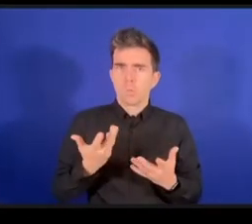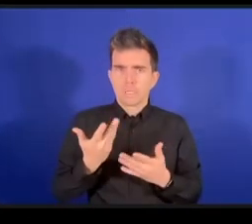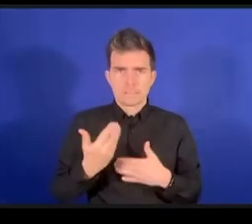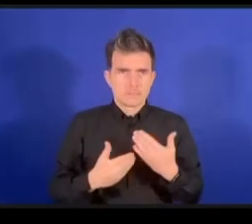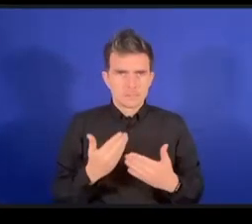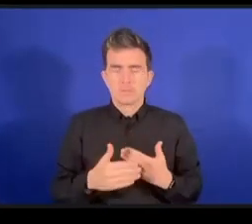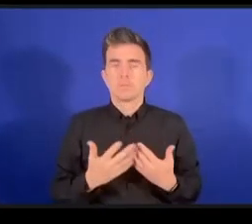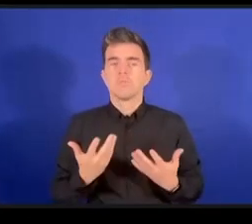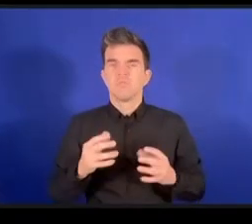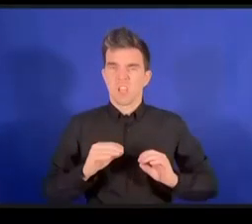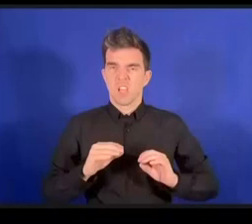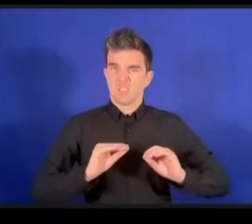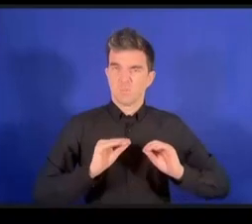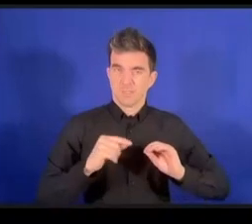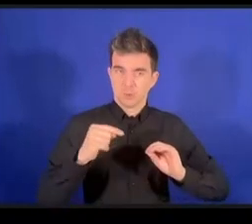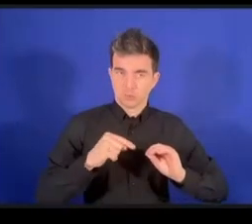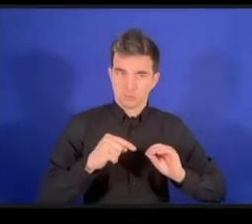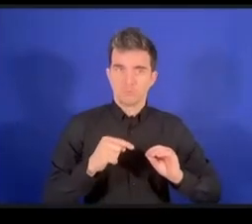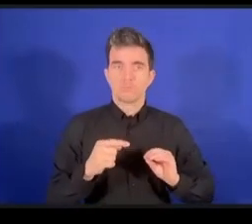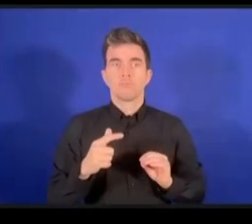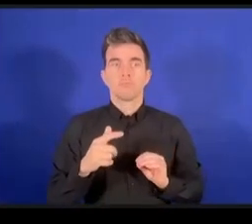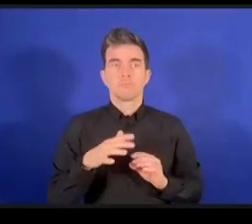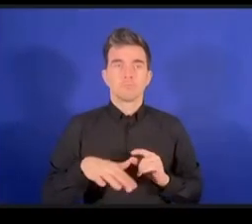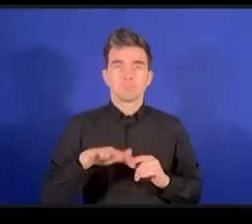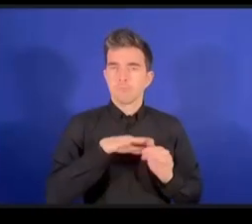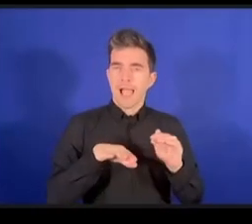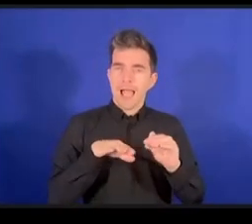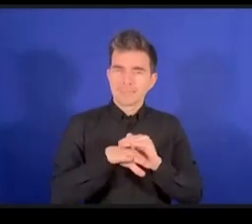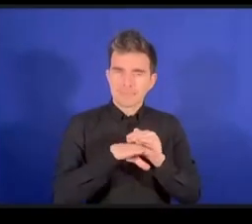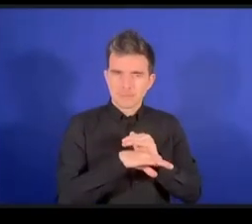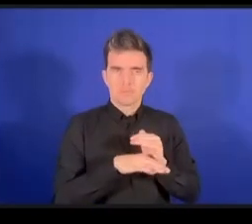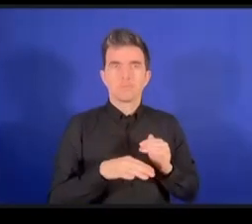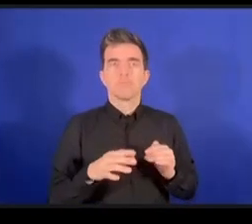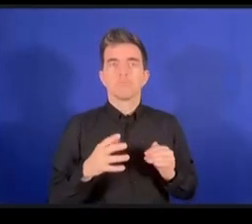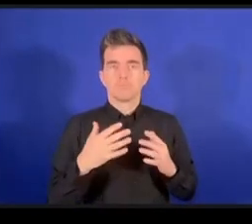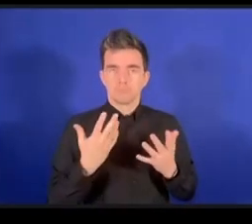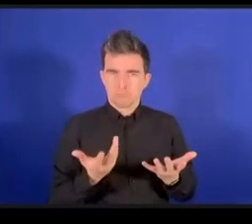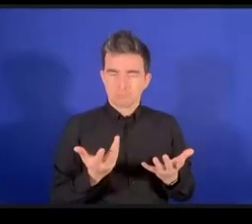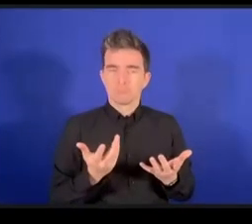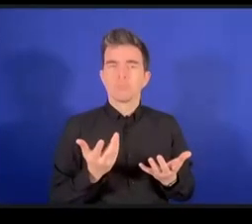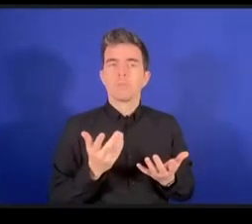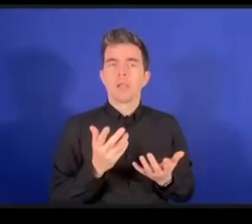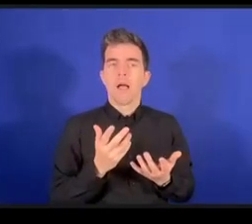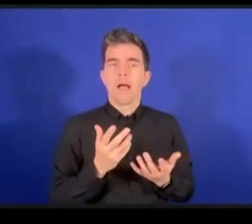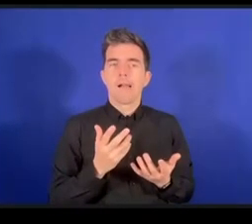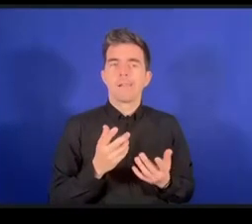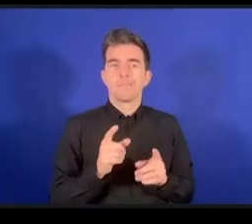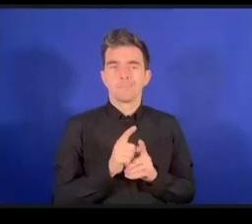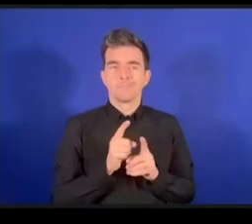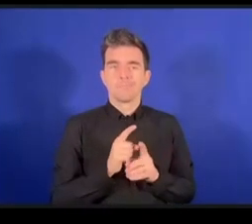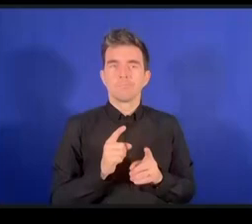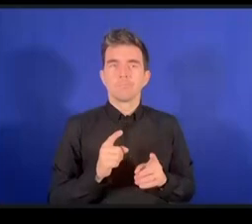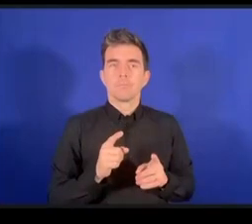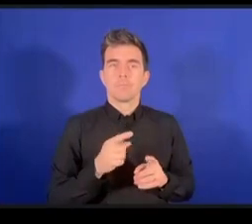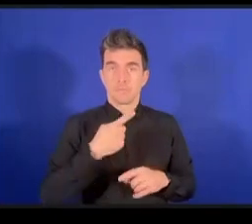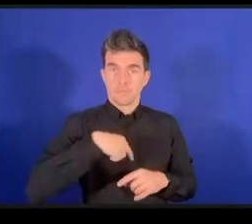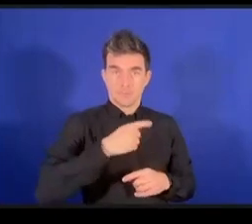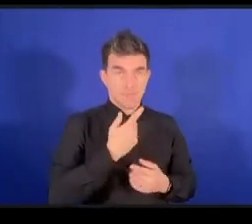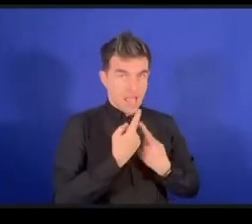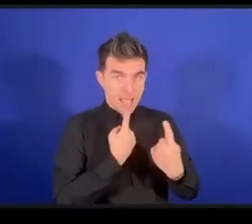is somewhat disconnected from the larger conversations about governance and privacy and, you know, the